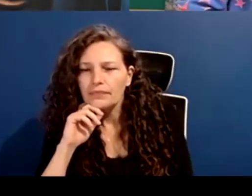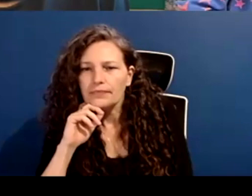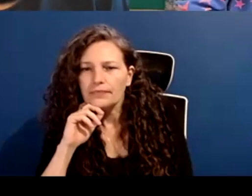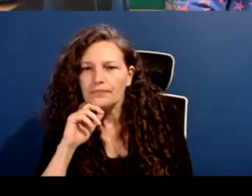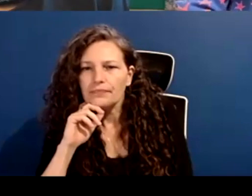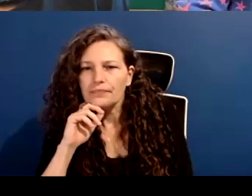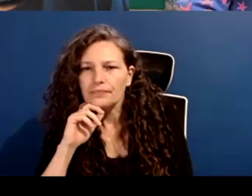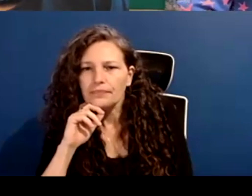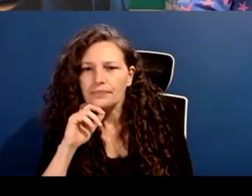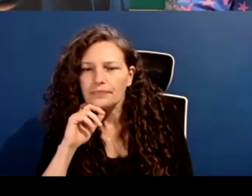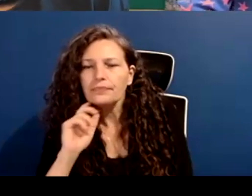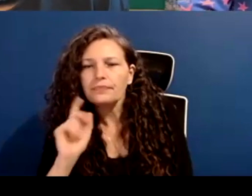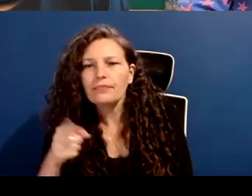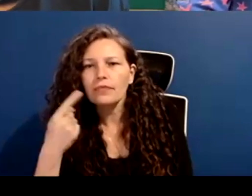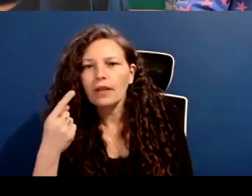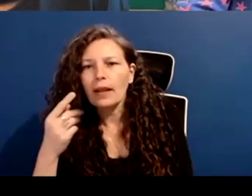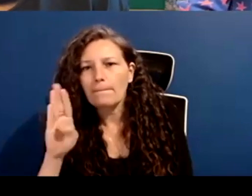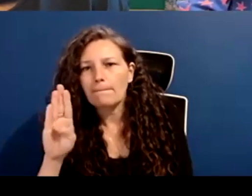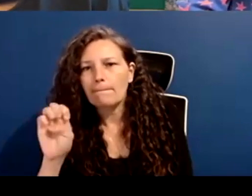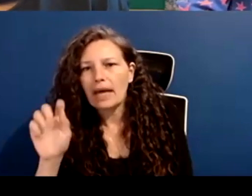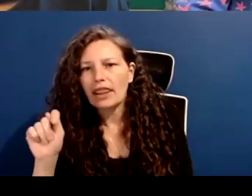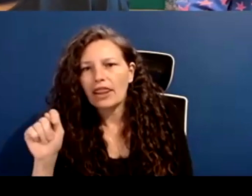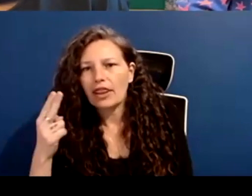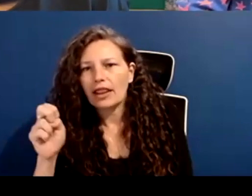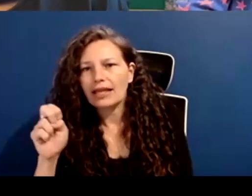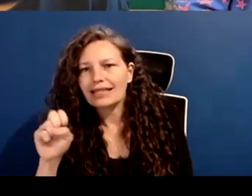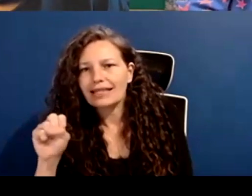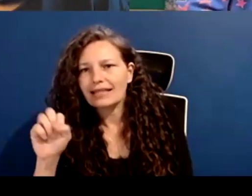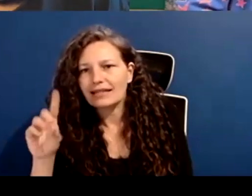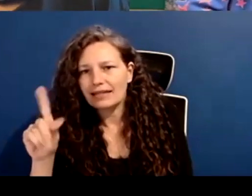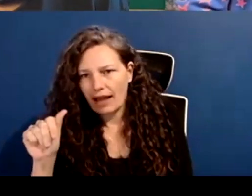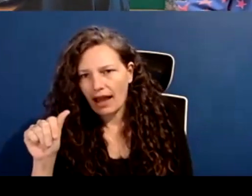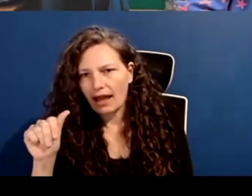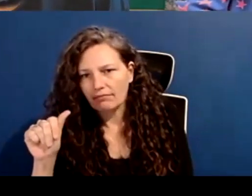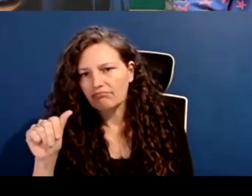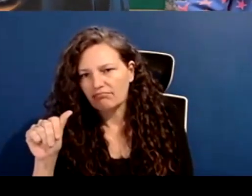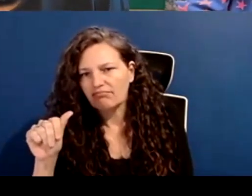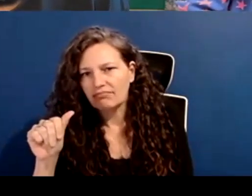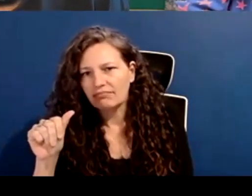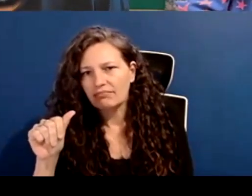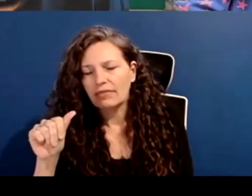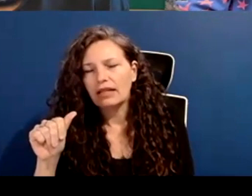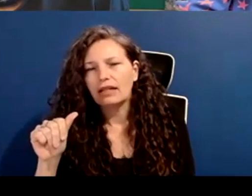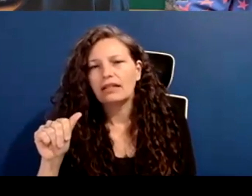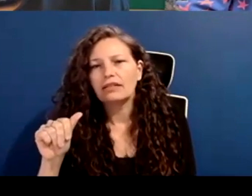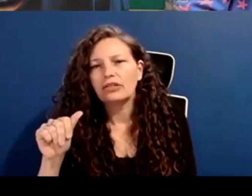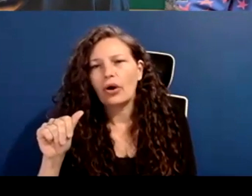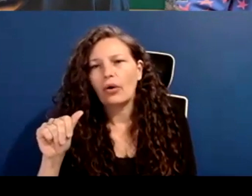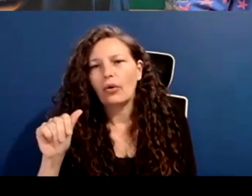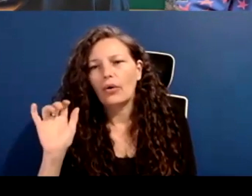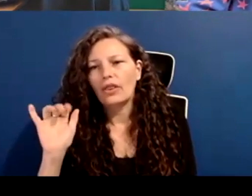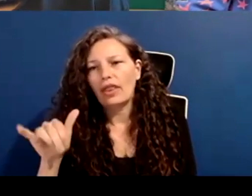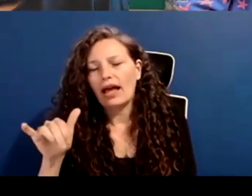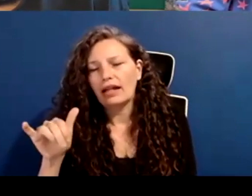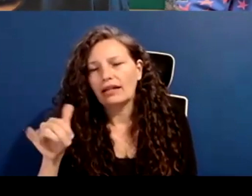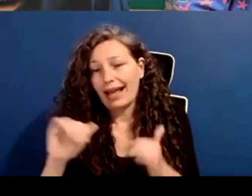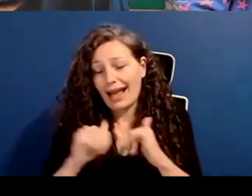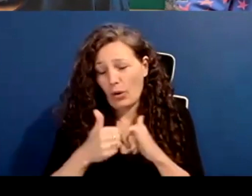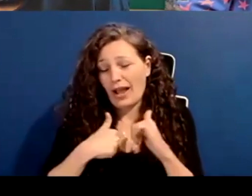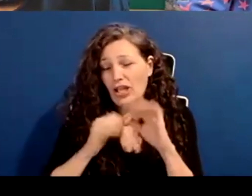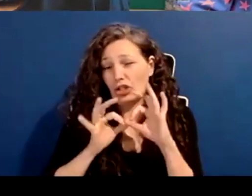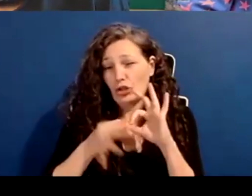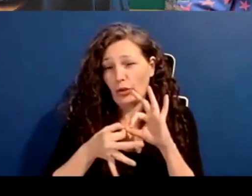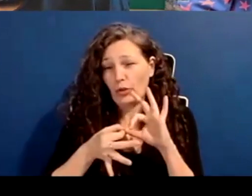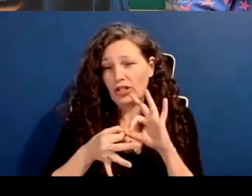always been presented to me in the way that is interpreted is that the man's disability is